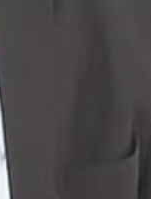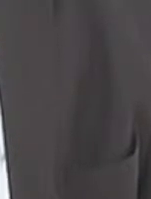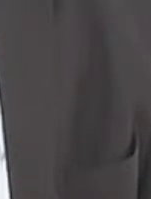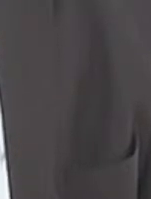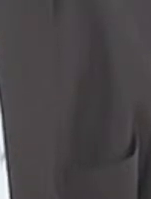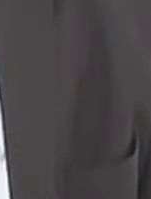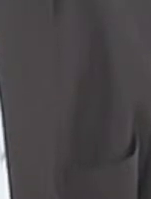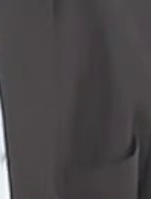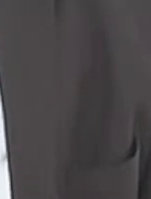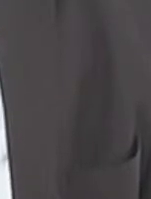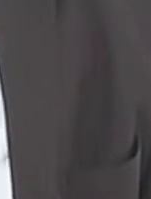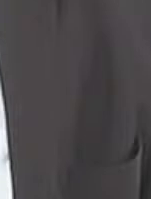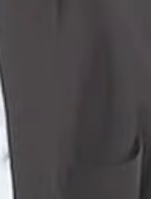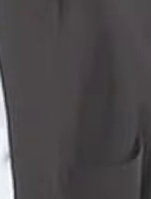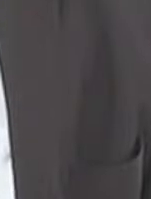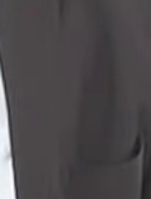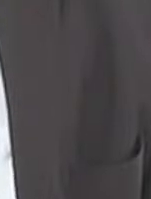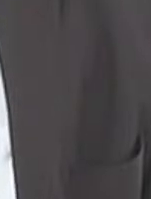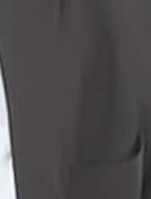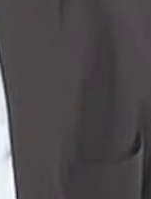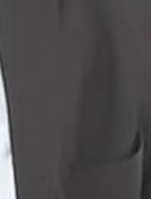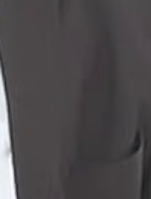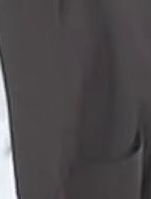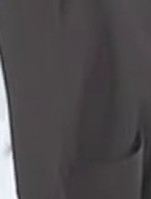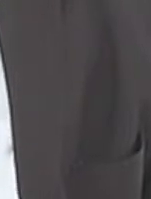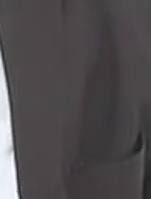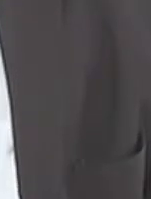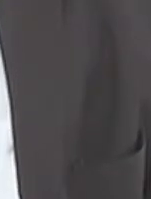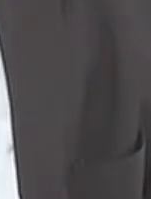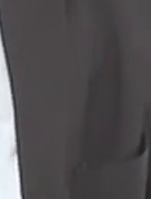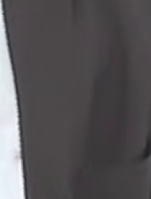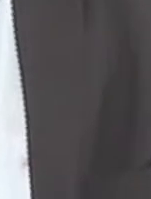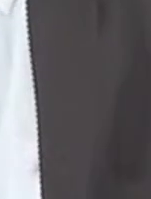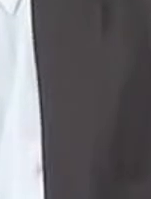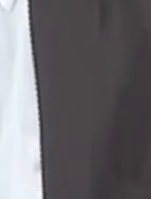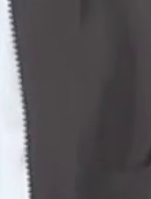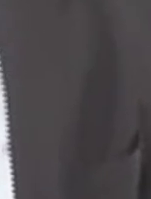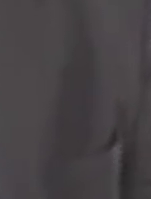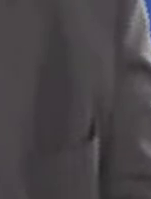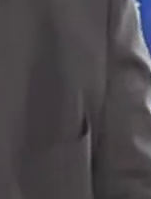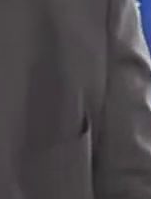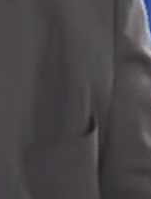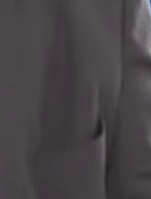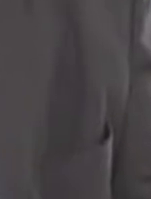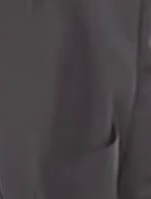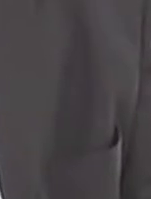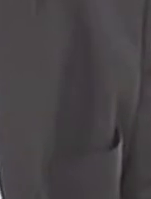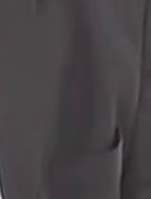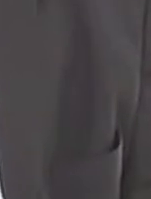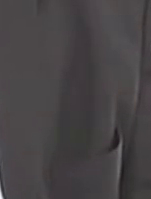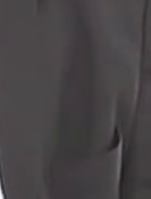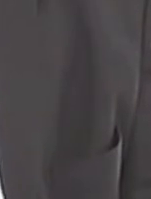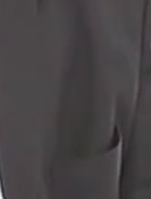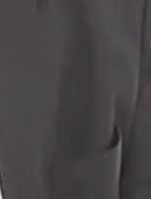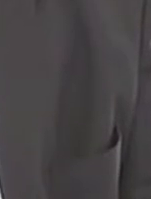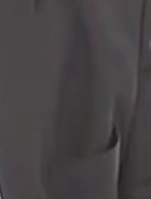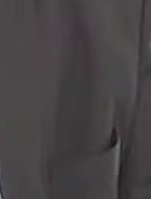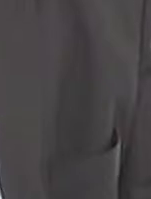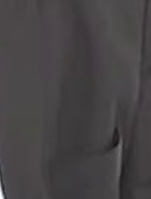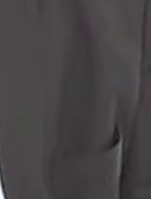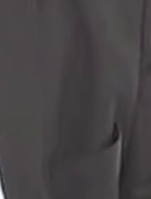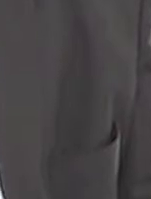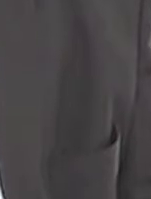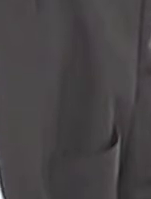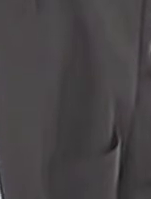from esteemed institutions, members of Kenyatta University Management Board, senators,